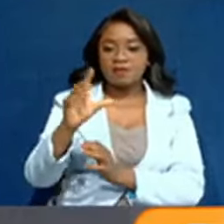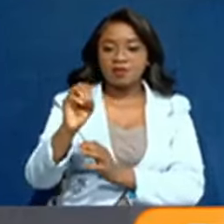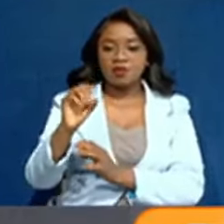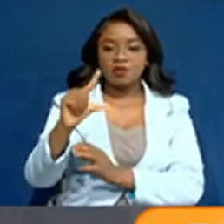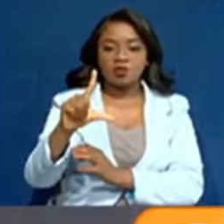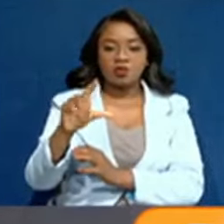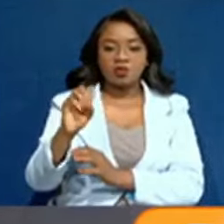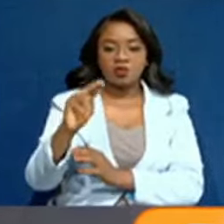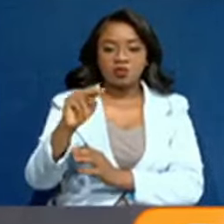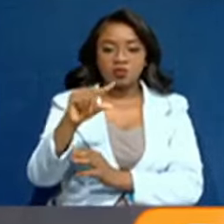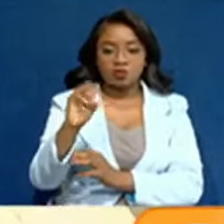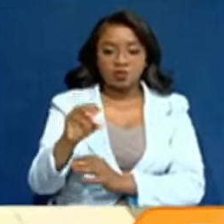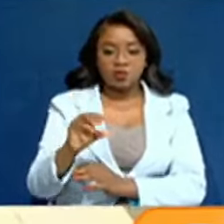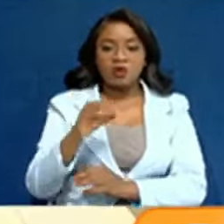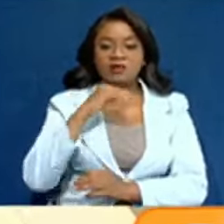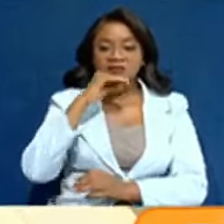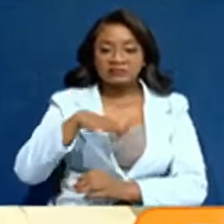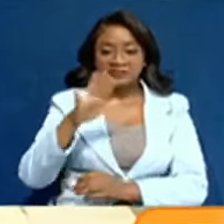abdomen.